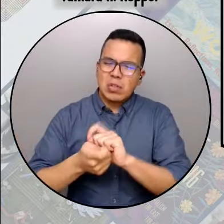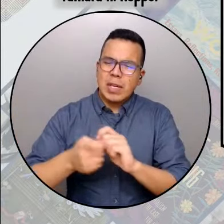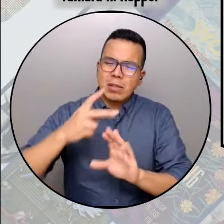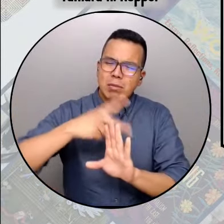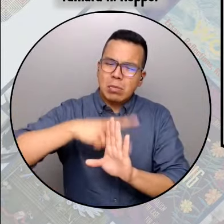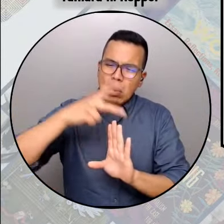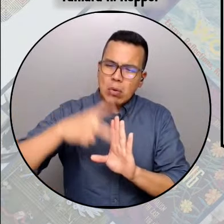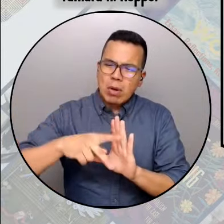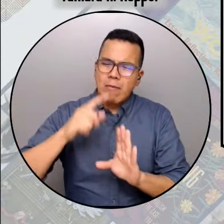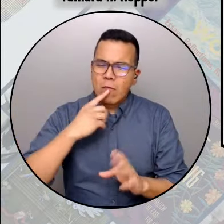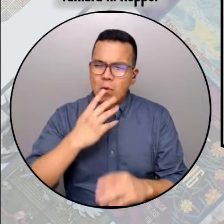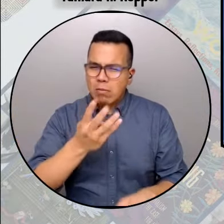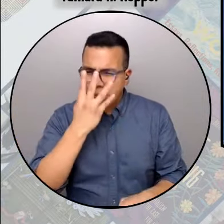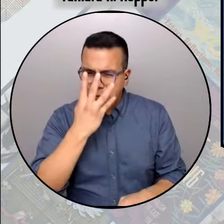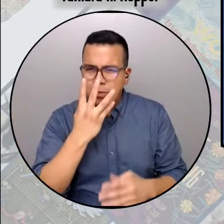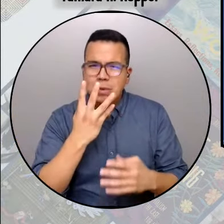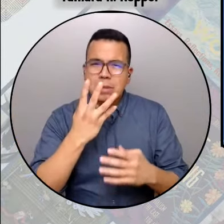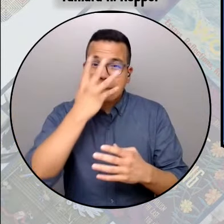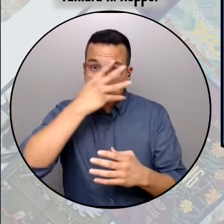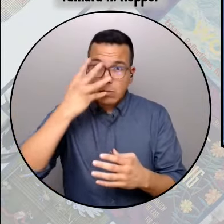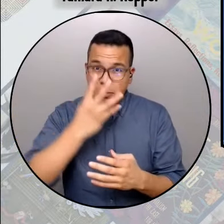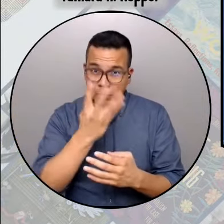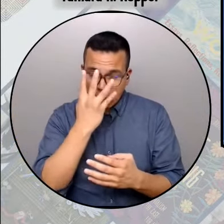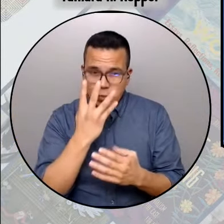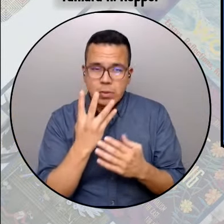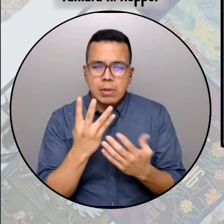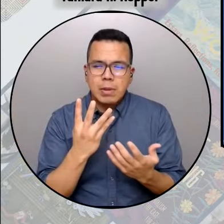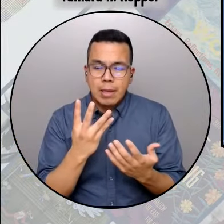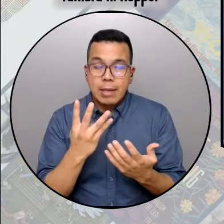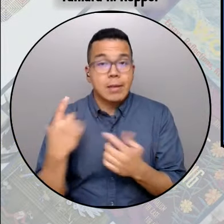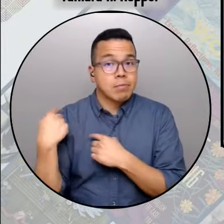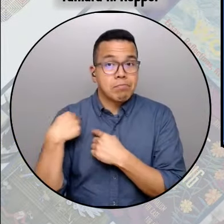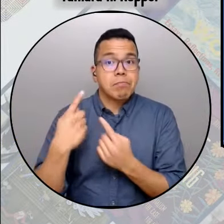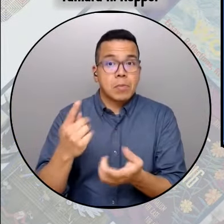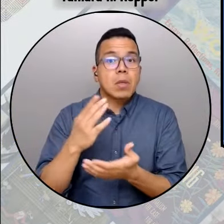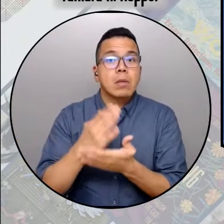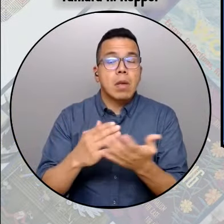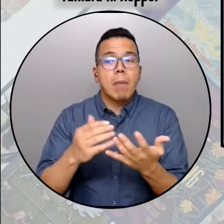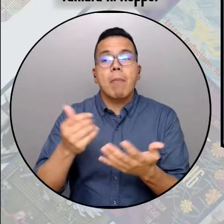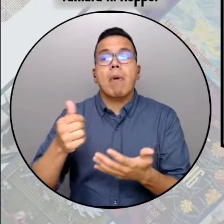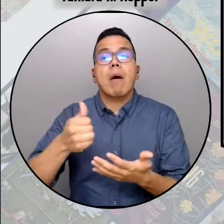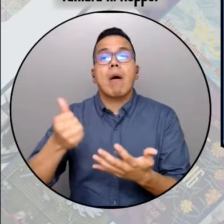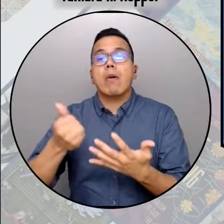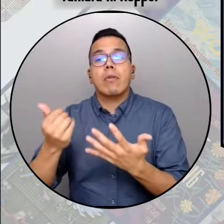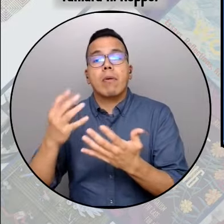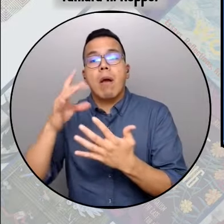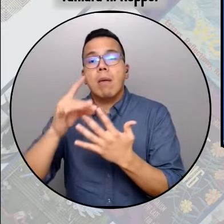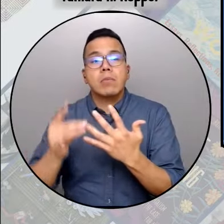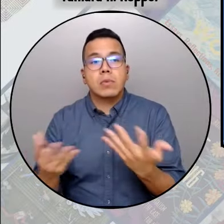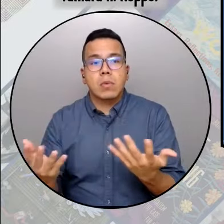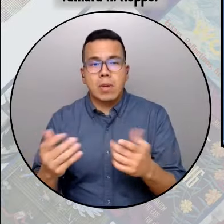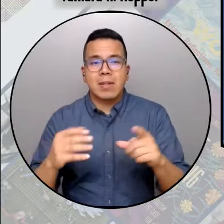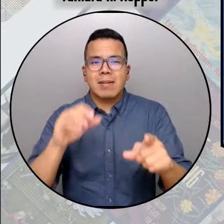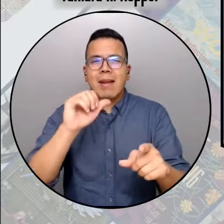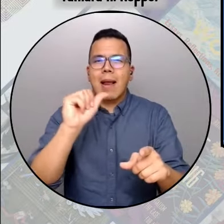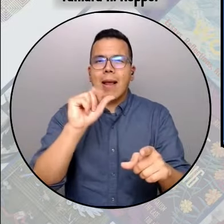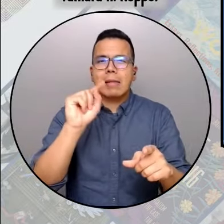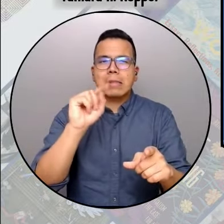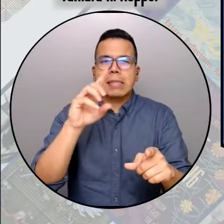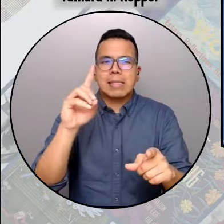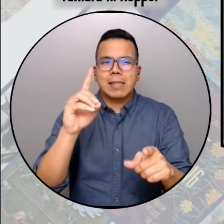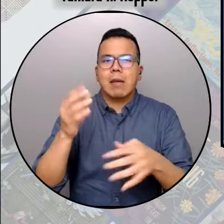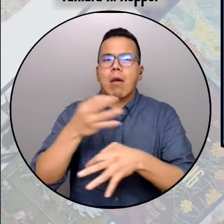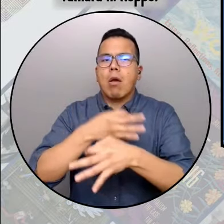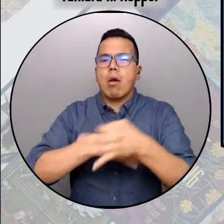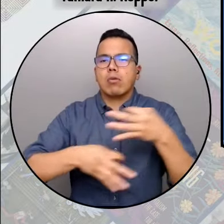there are certain kind of reforms that have been pushed. The one is alternative to detention, ATD, right? And